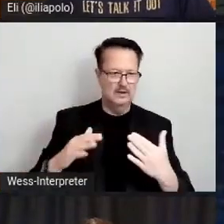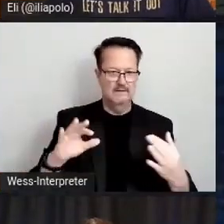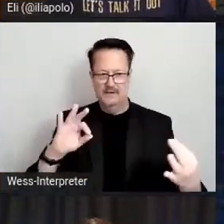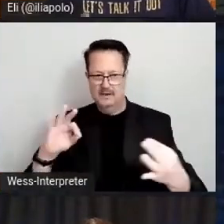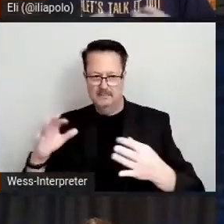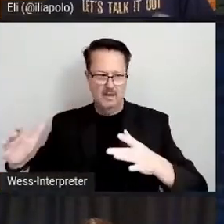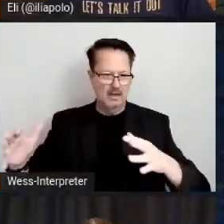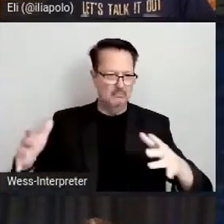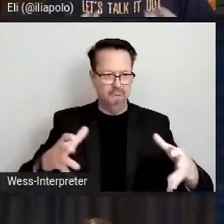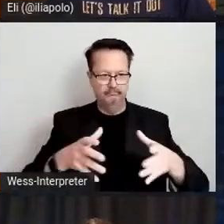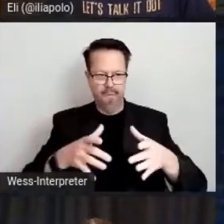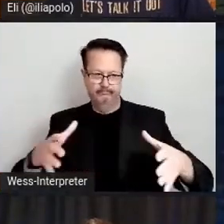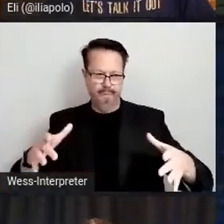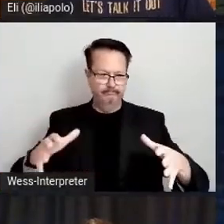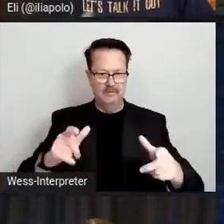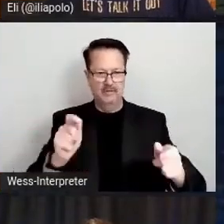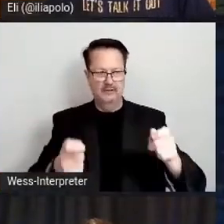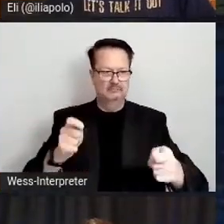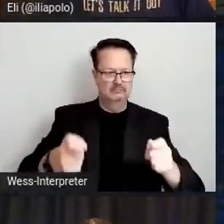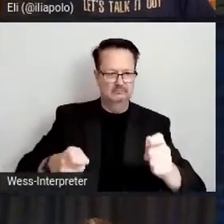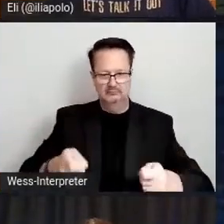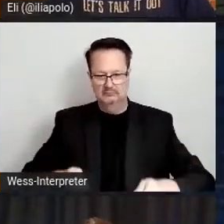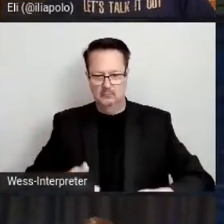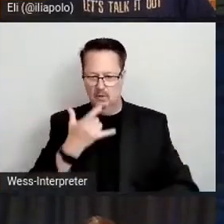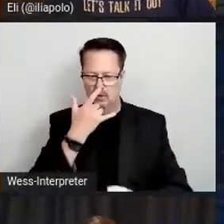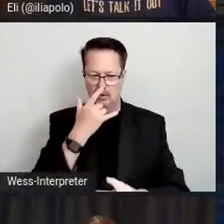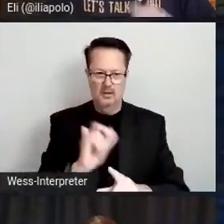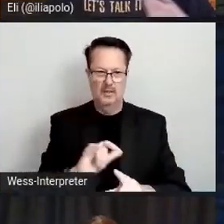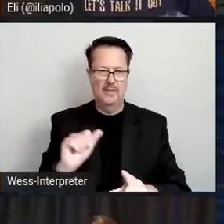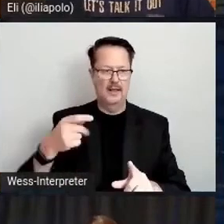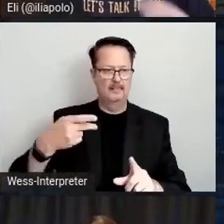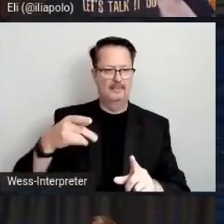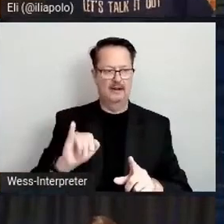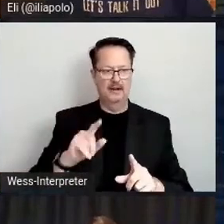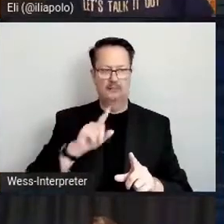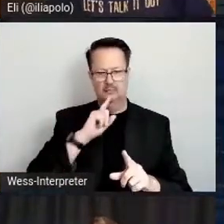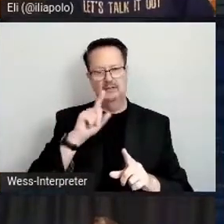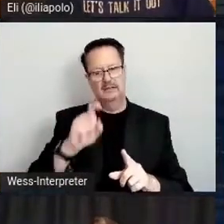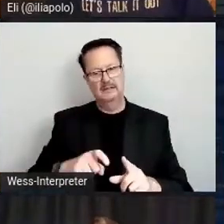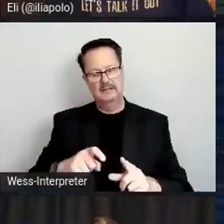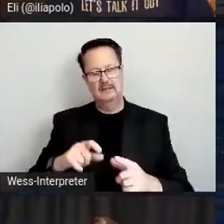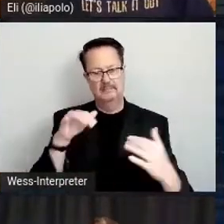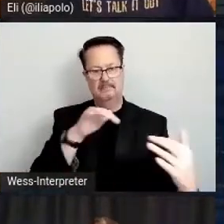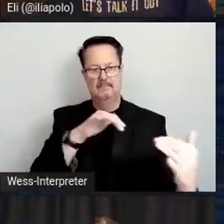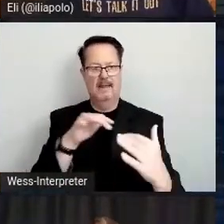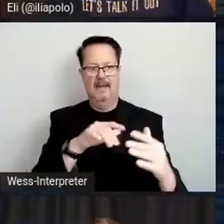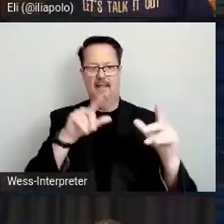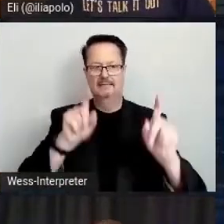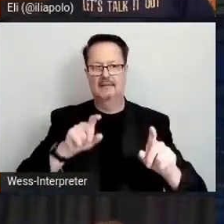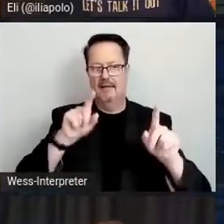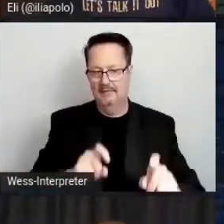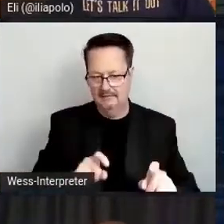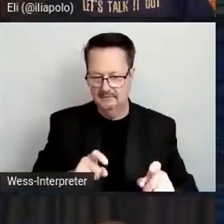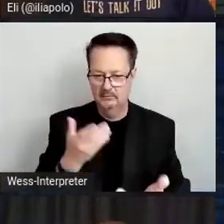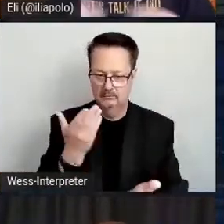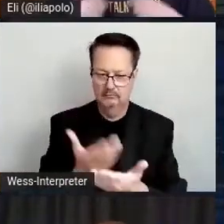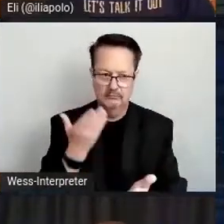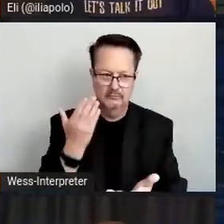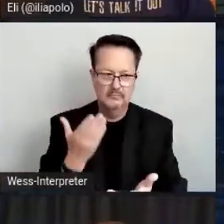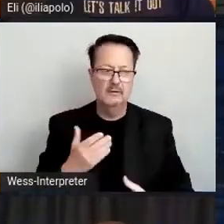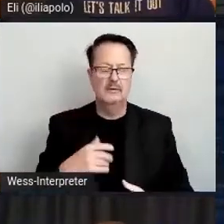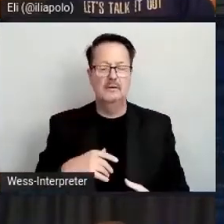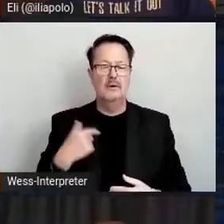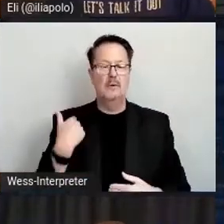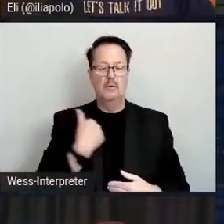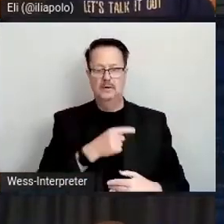is the shaping of these APIs really need to be, battle tested. And we're actually